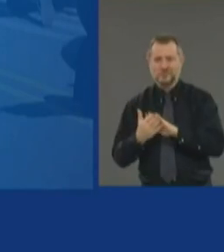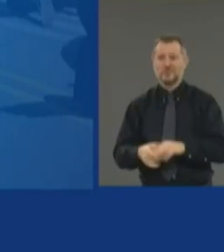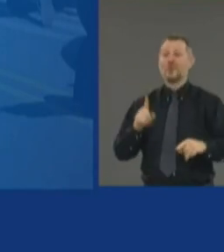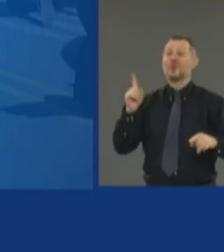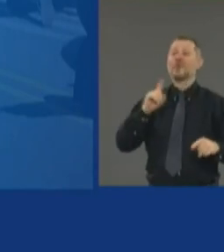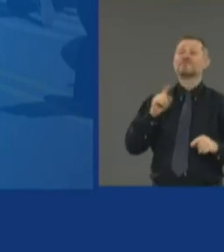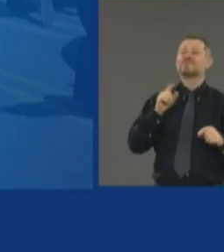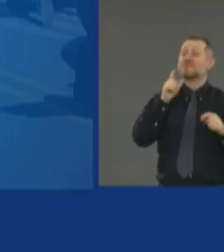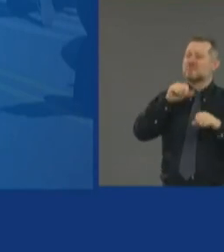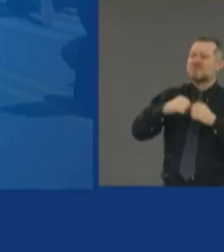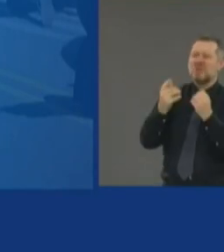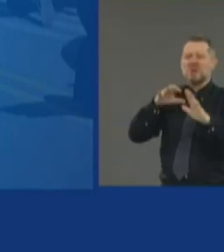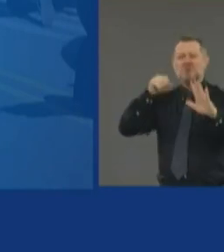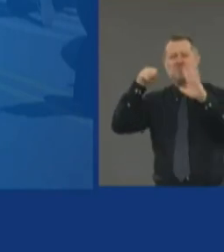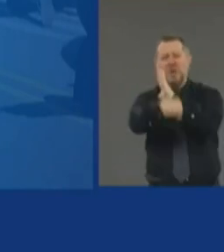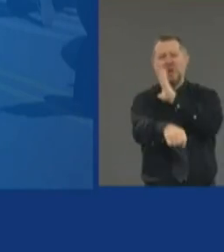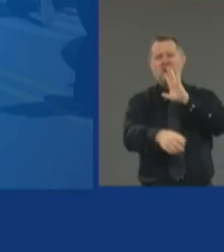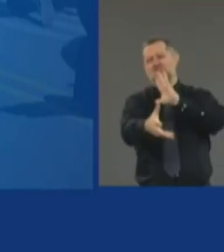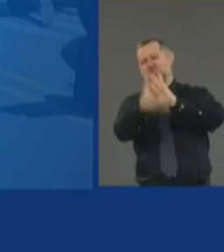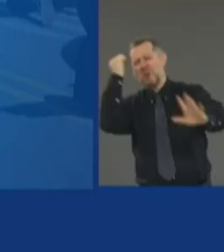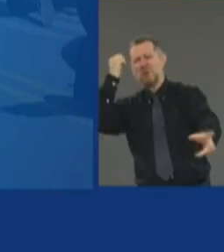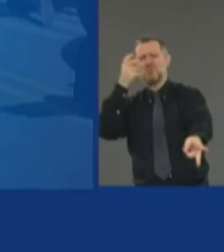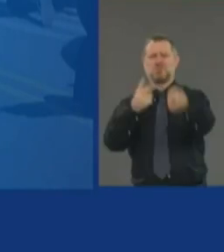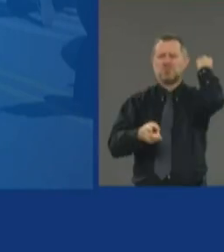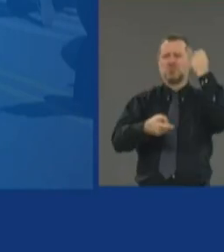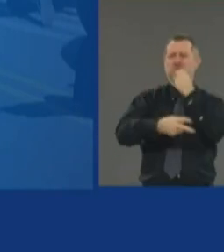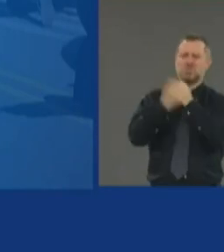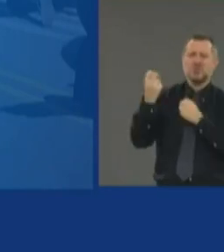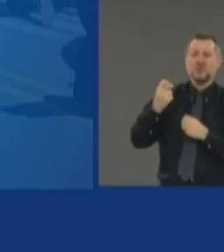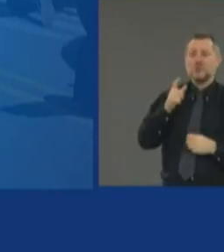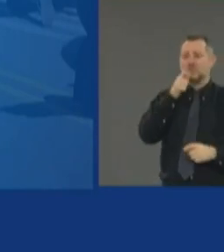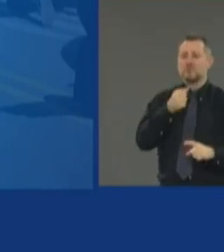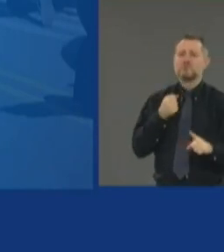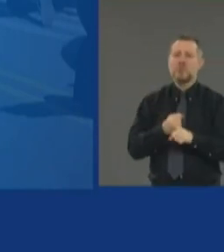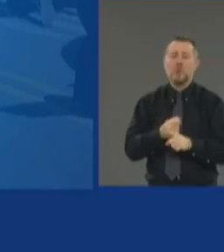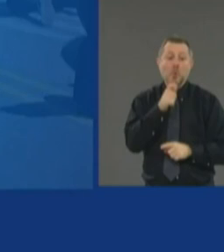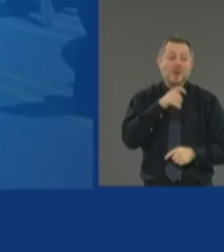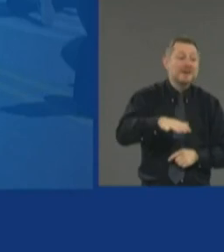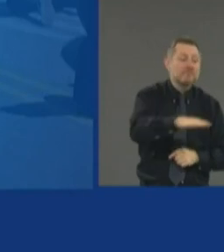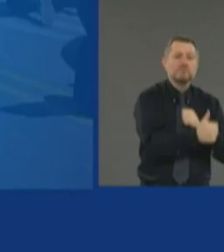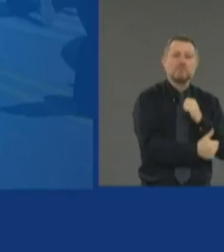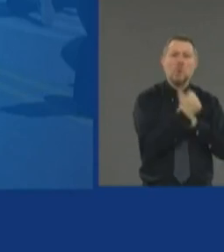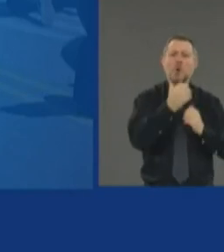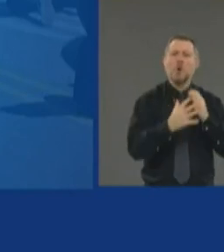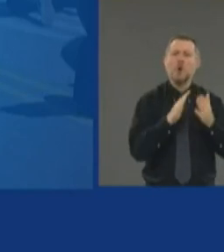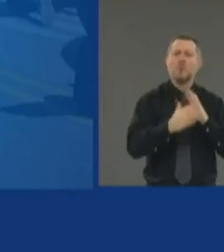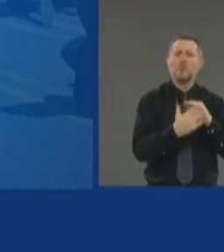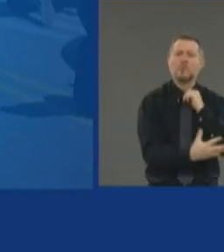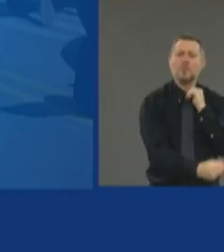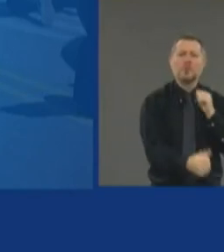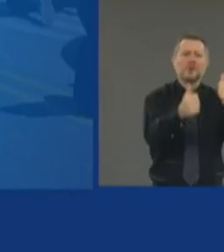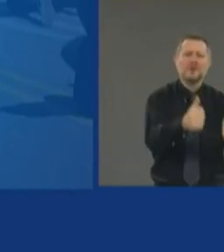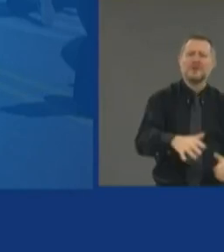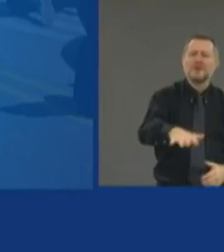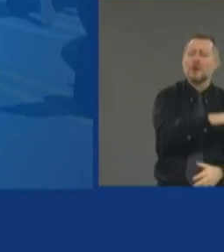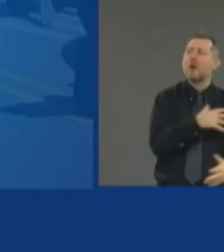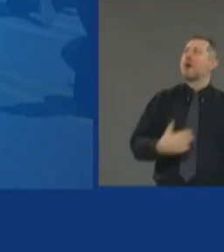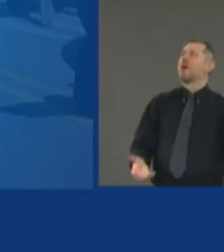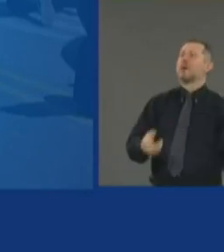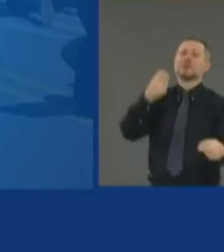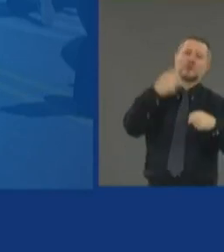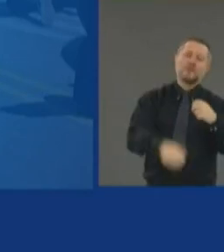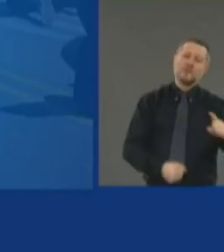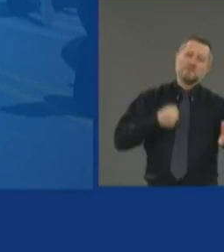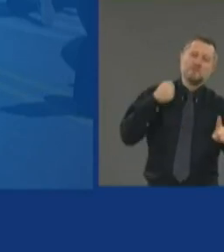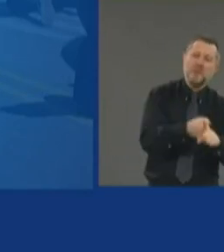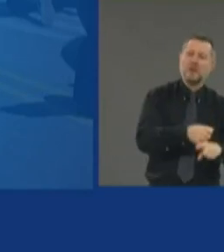New York City. This hurts poor communities and distressed communities. You saw many businesses destroyed that